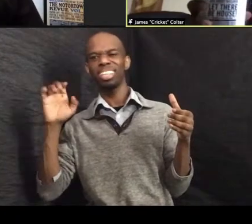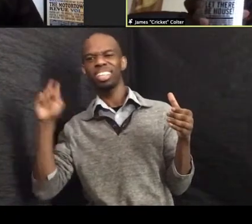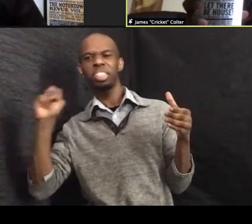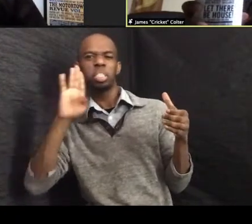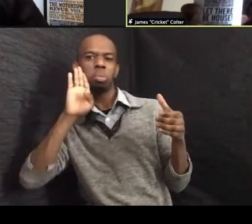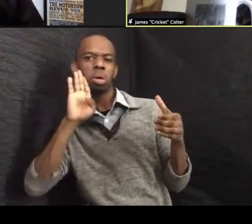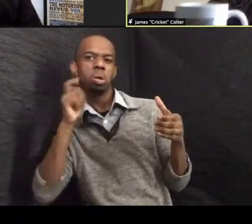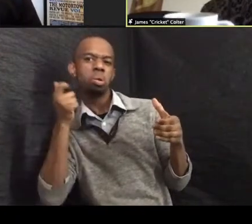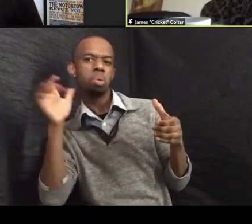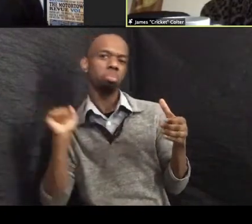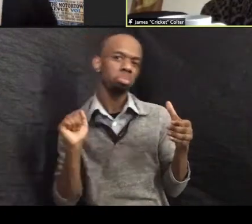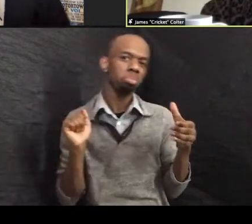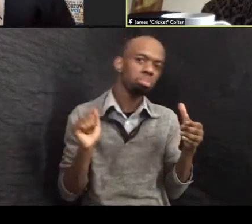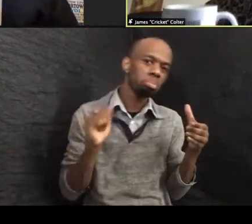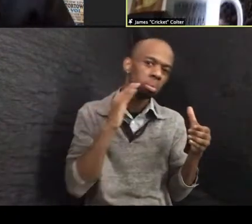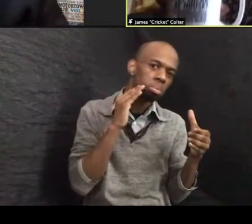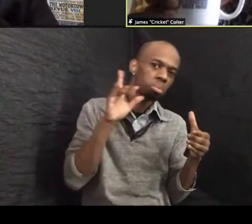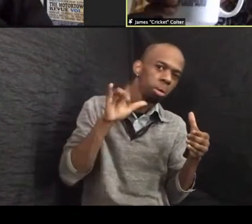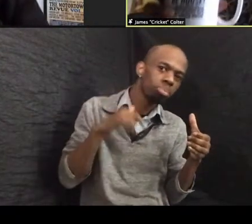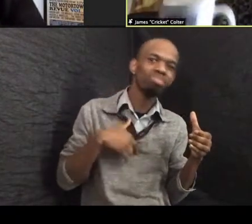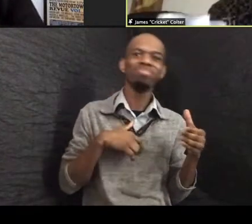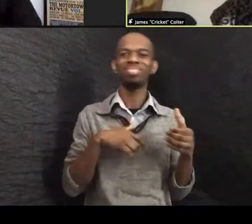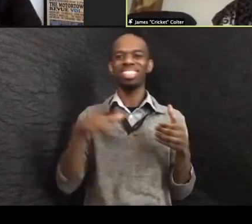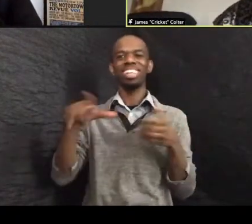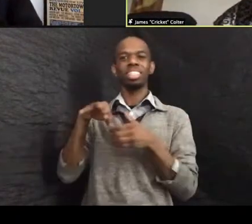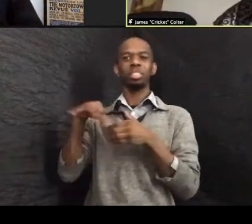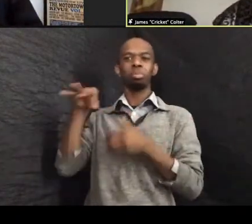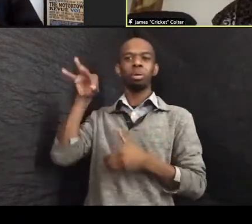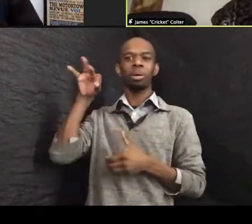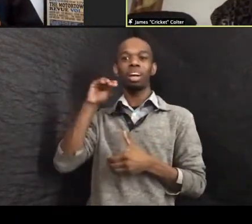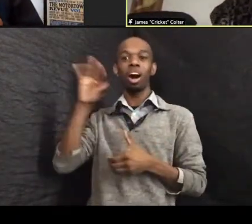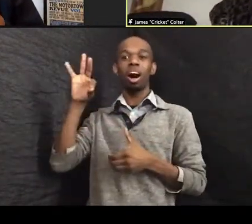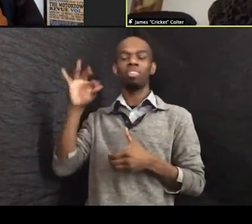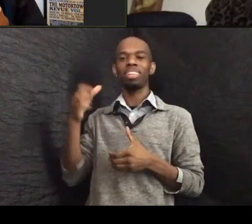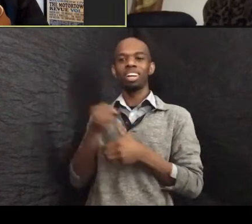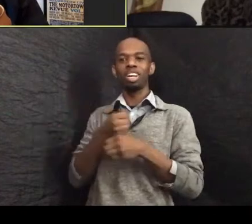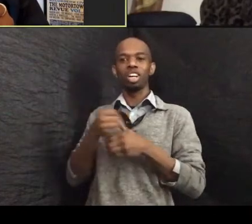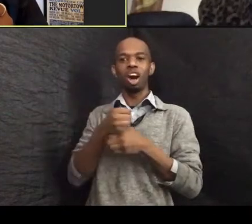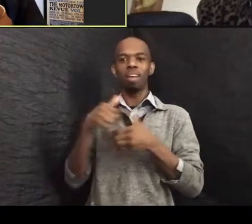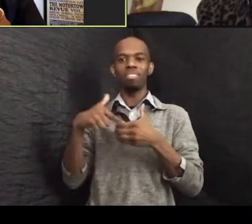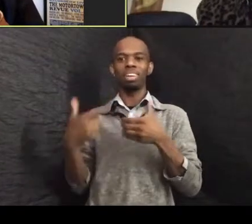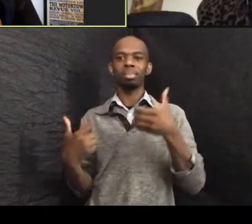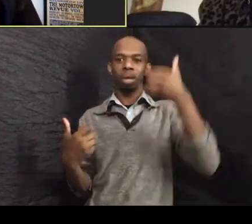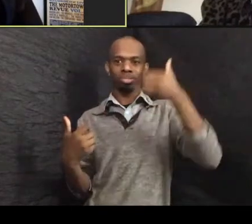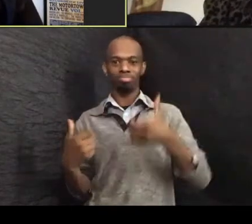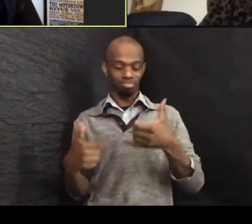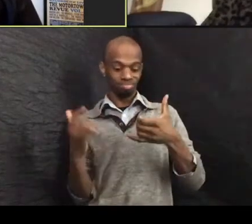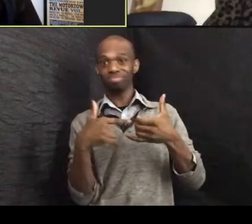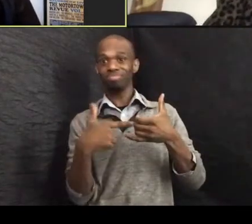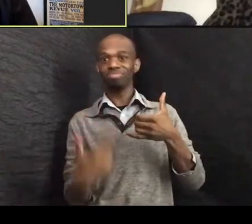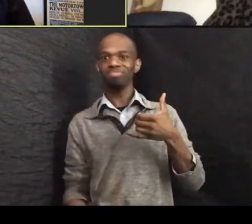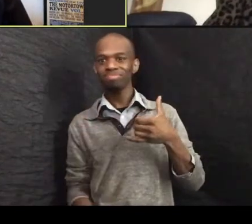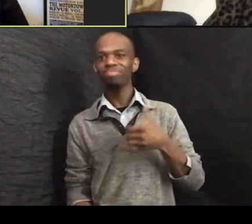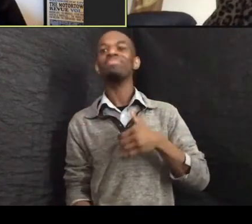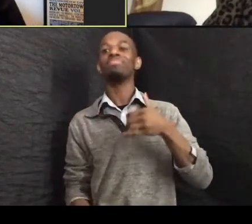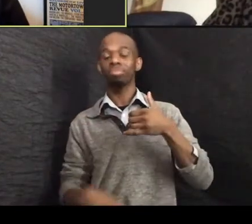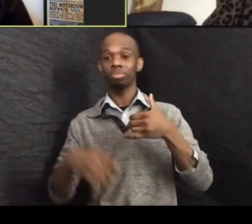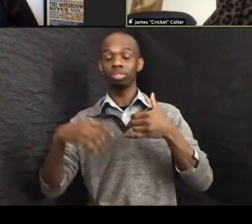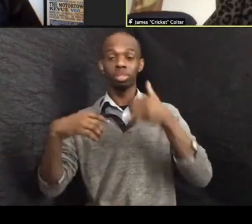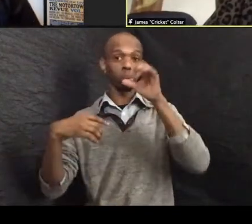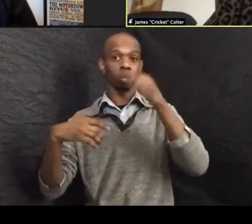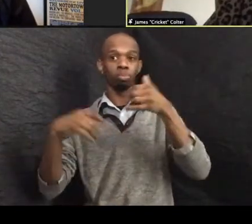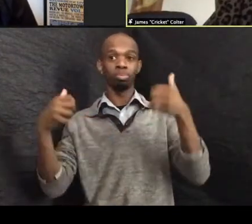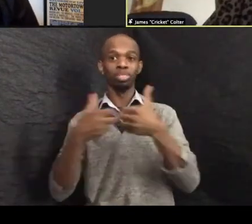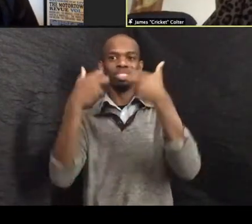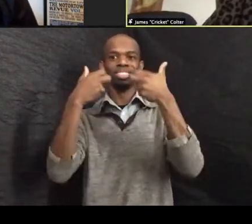love a spirit in a coffee mug, bro. That's how you get down. Yeah, dude, man. It was so. You know what?